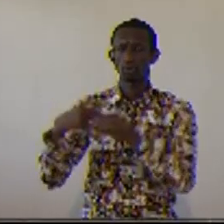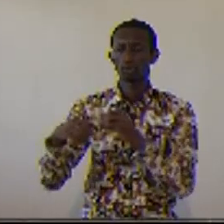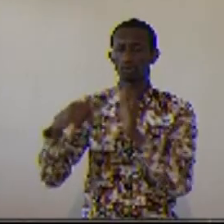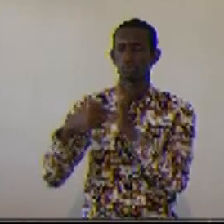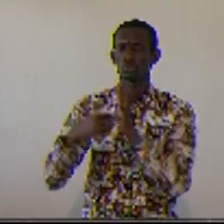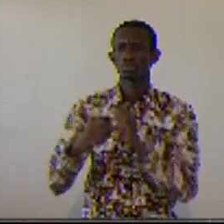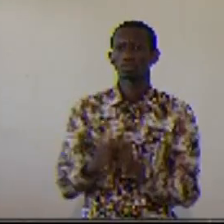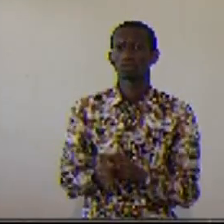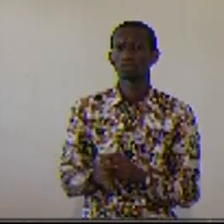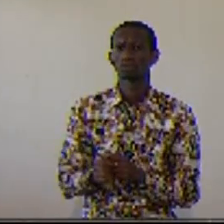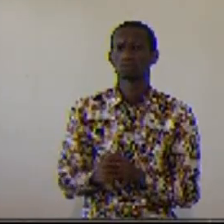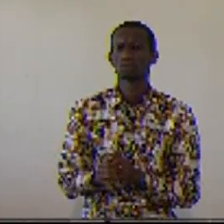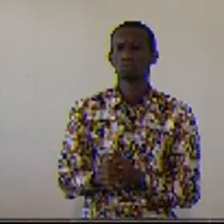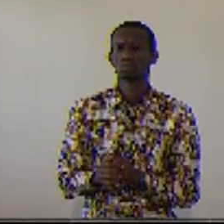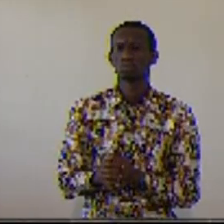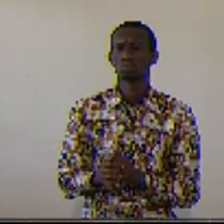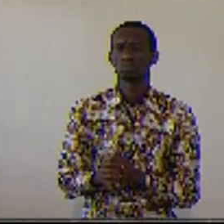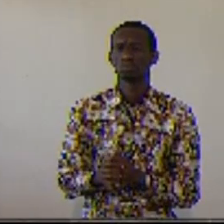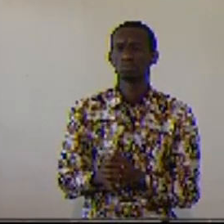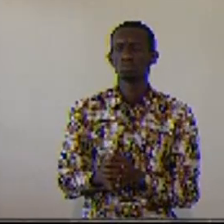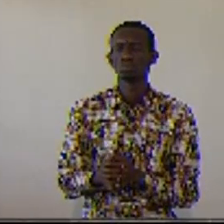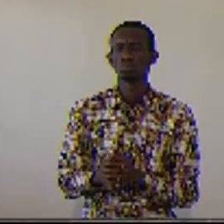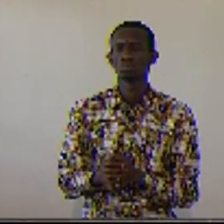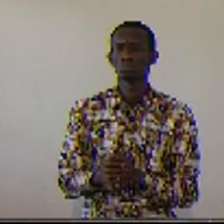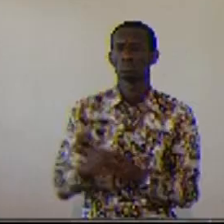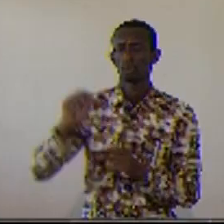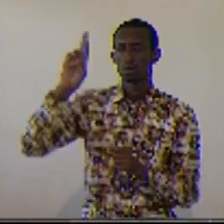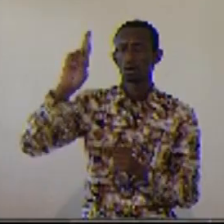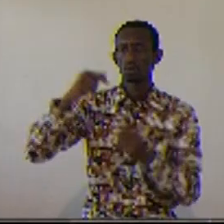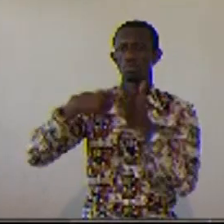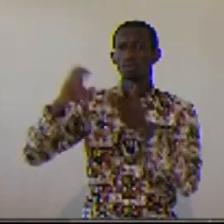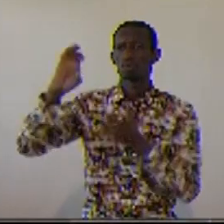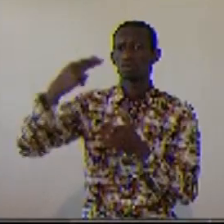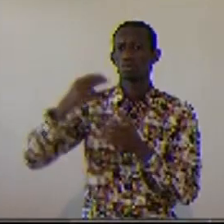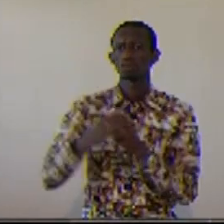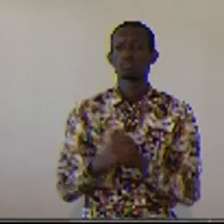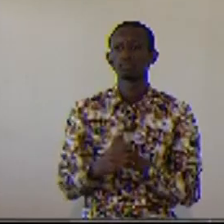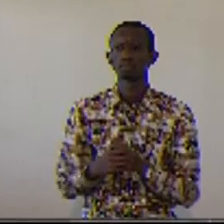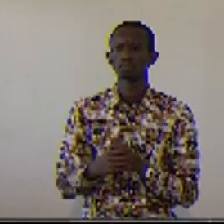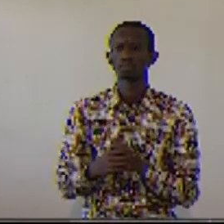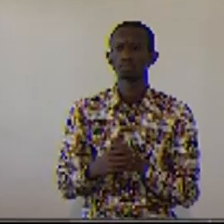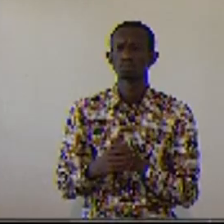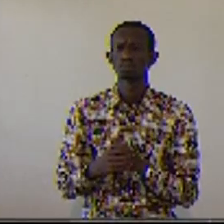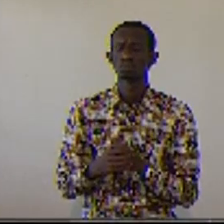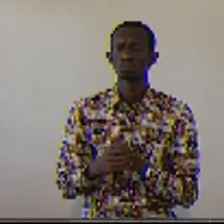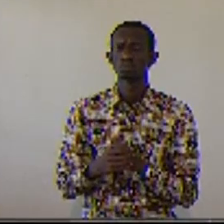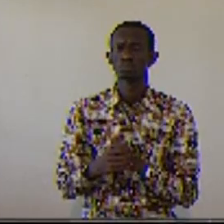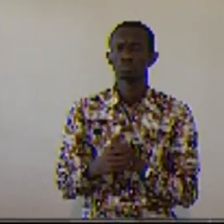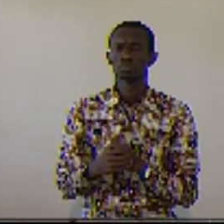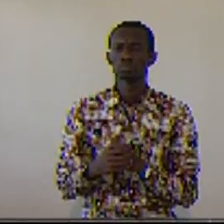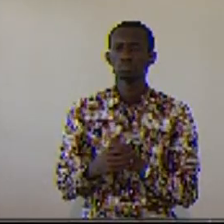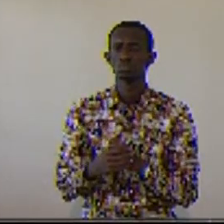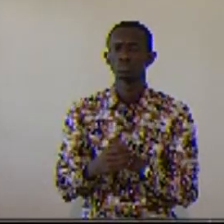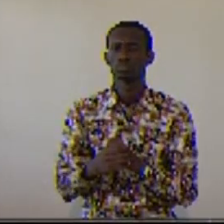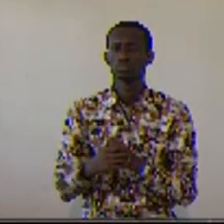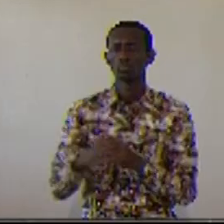bromide, and this one forms, this is the compound that is formed, CH2, so it forms an